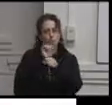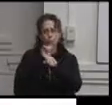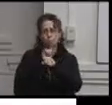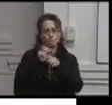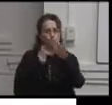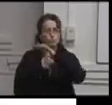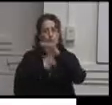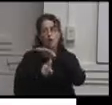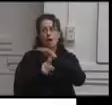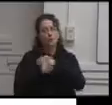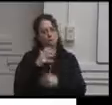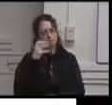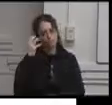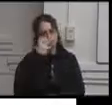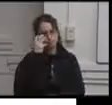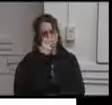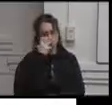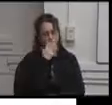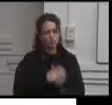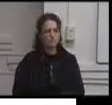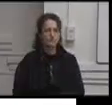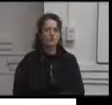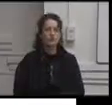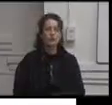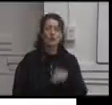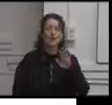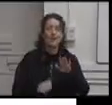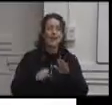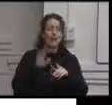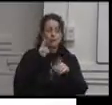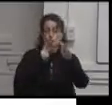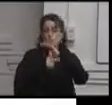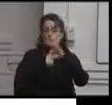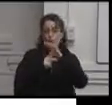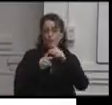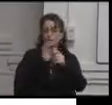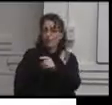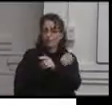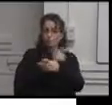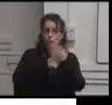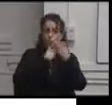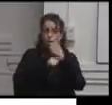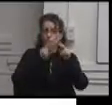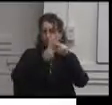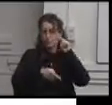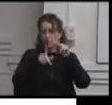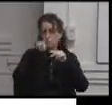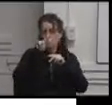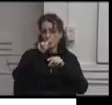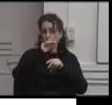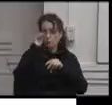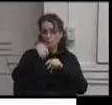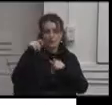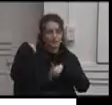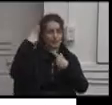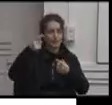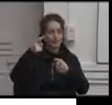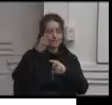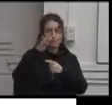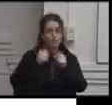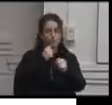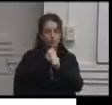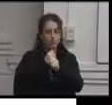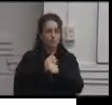which its energy costs have gone down 27% since 2010. Thank you. Steve Barrett, Director of Public